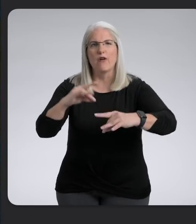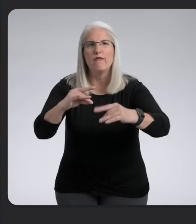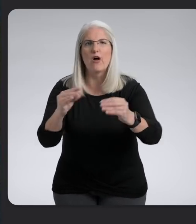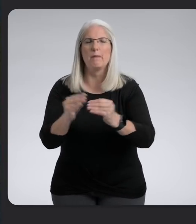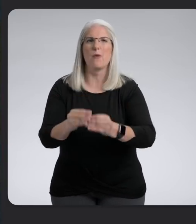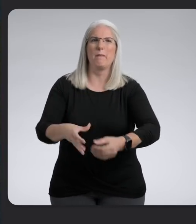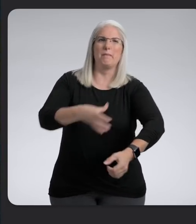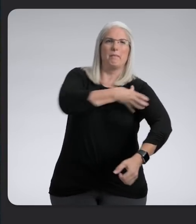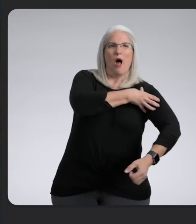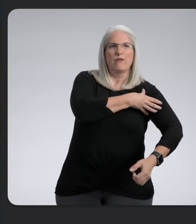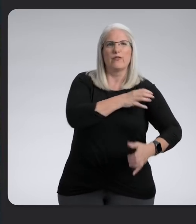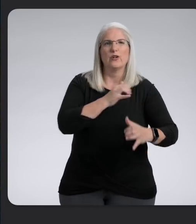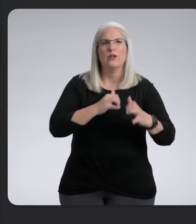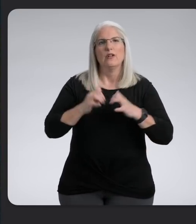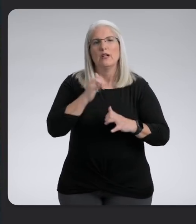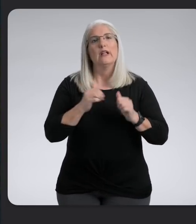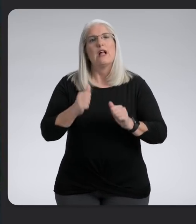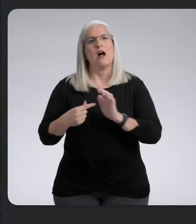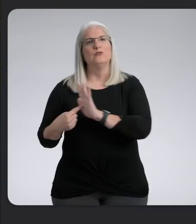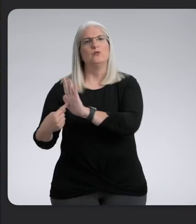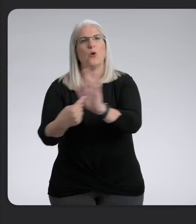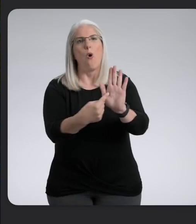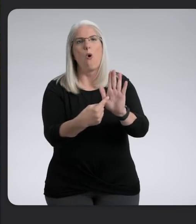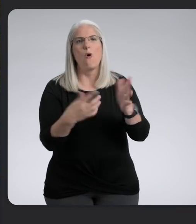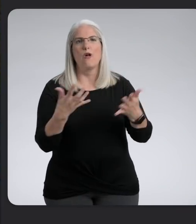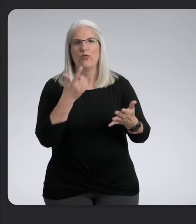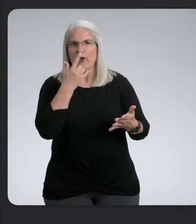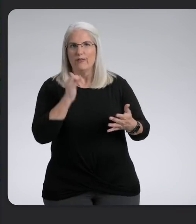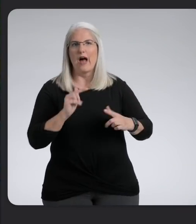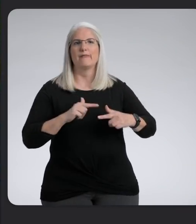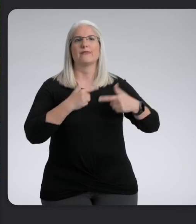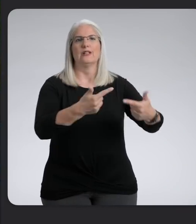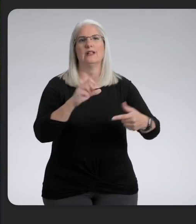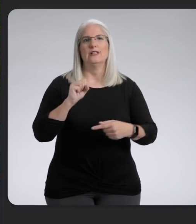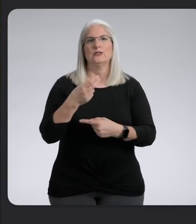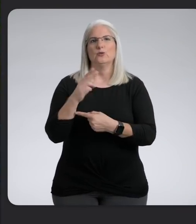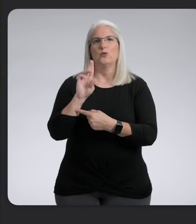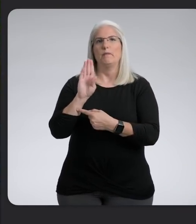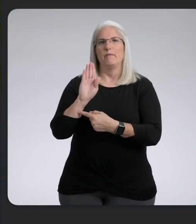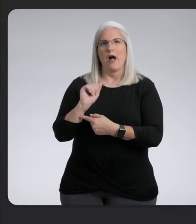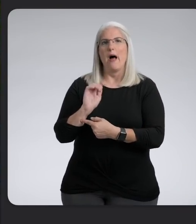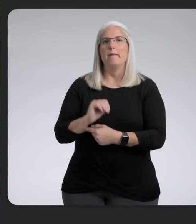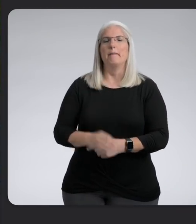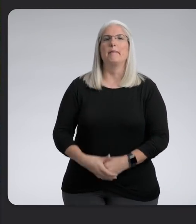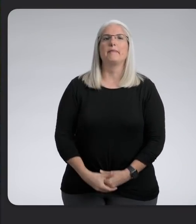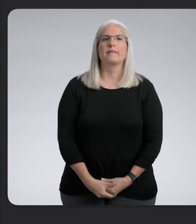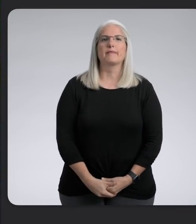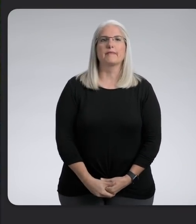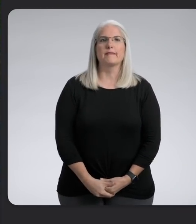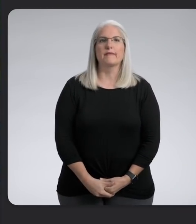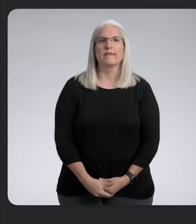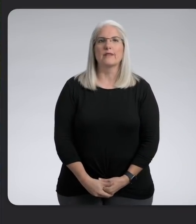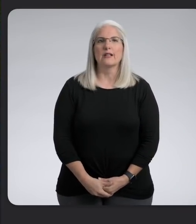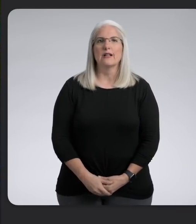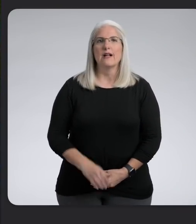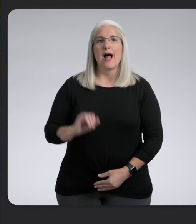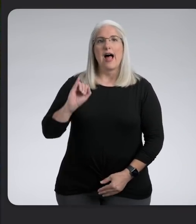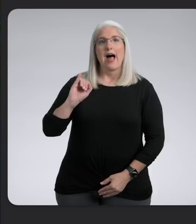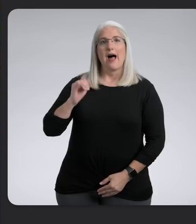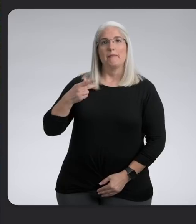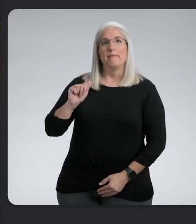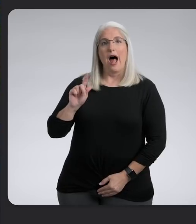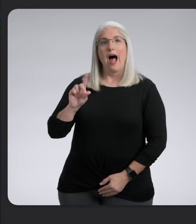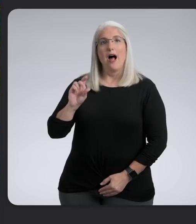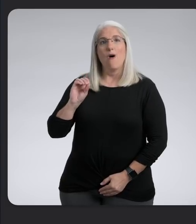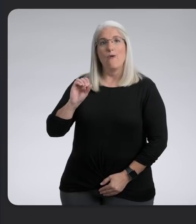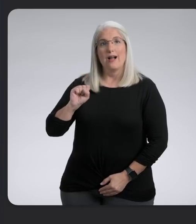give you a closer look, here's Shabam. Thanks, Craig. In iPadOS 15, there's a new control that appears at the top of